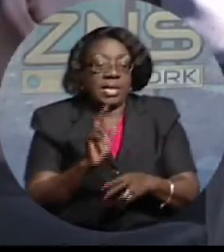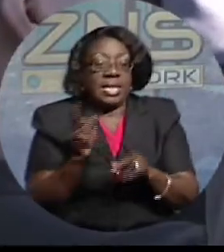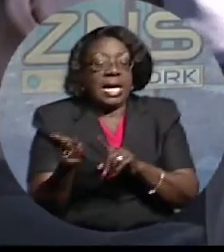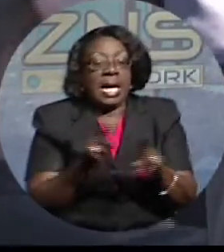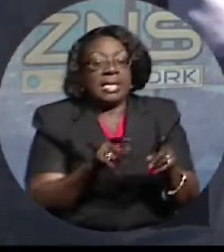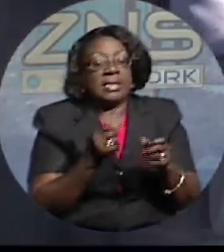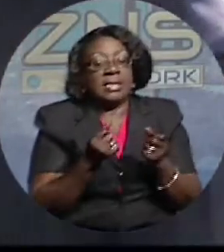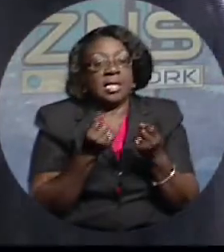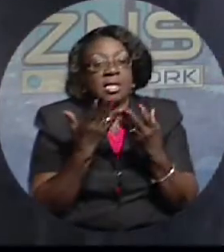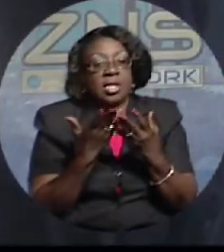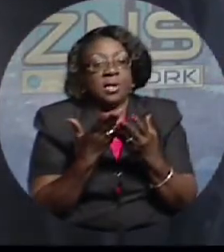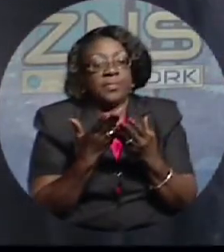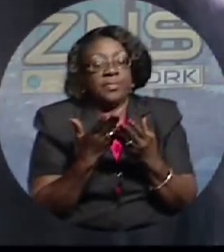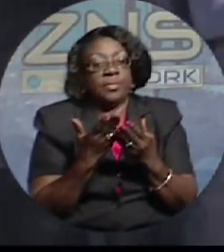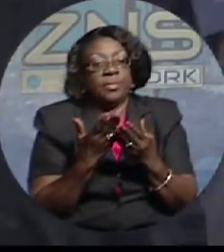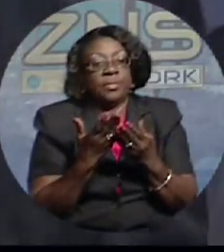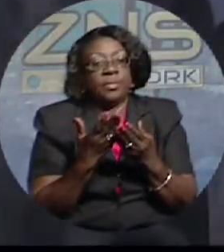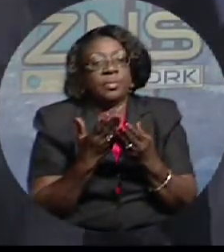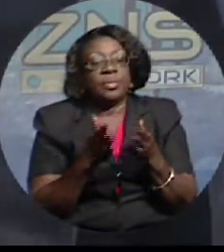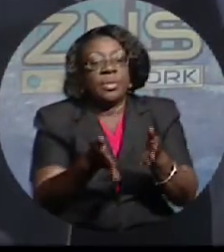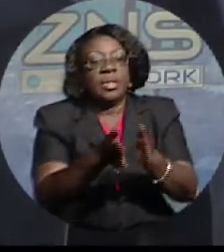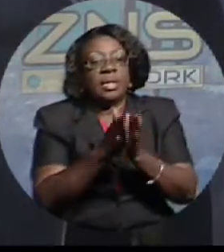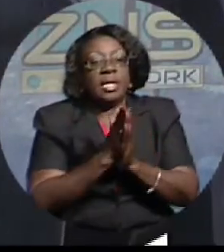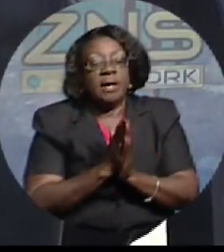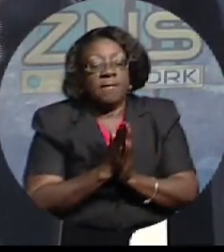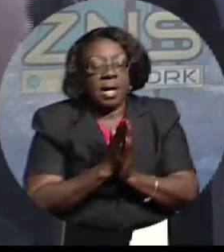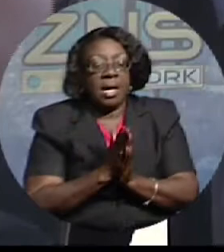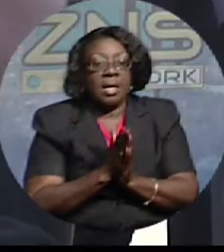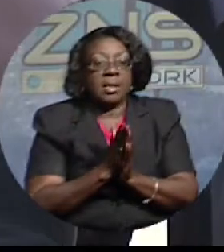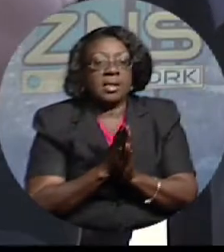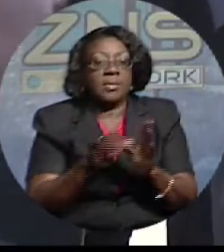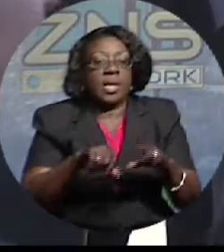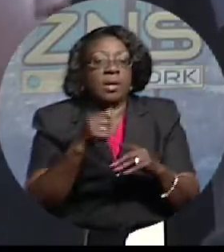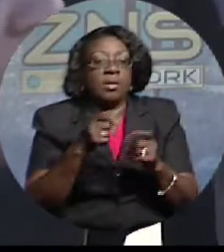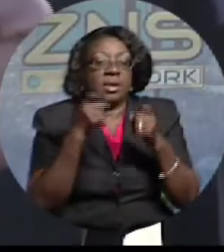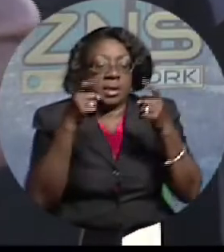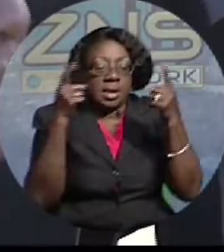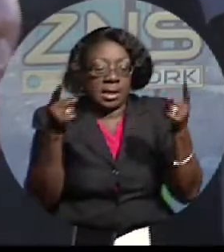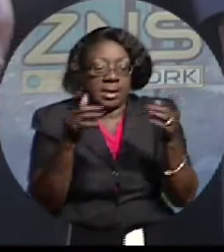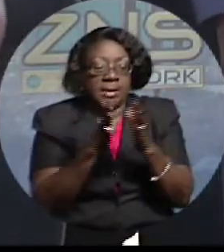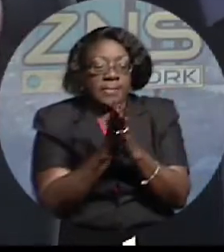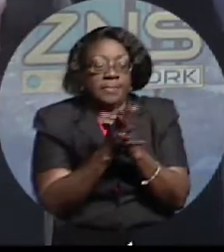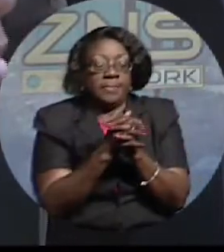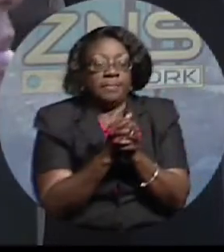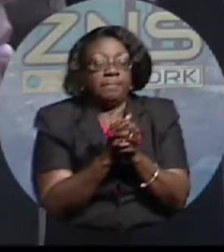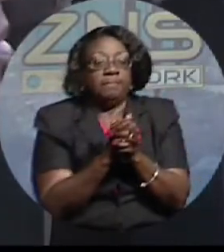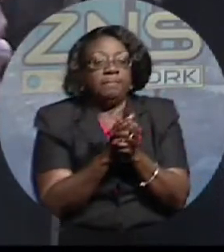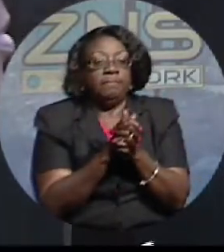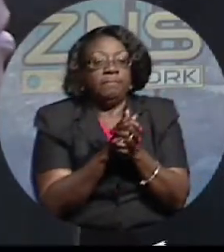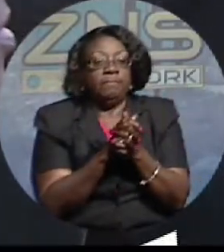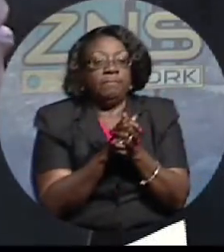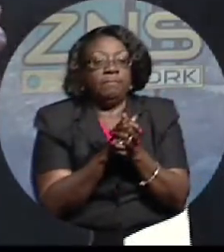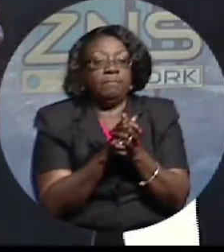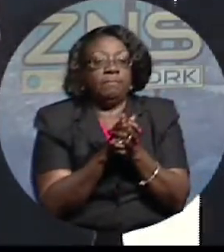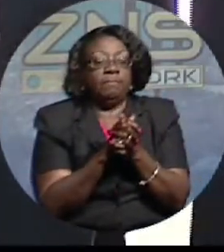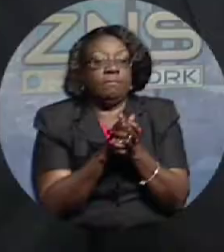cases. However, DeSeal claims requests have been made without success. Fern Carey, ZNS Network News.